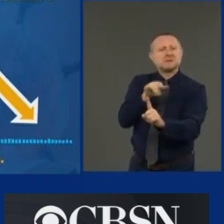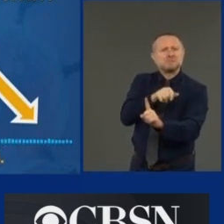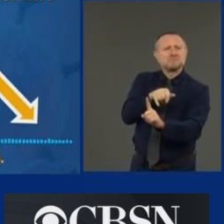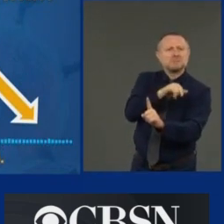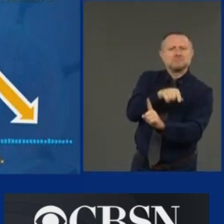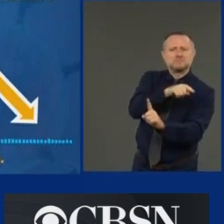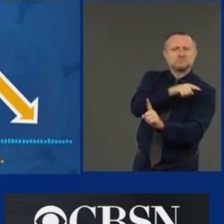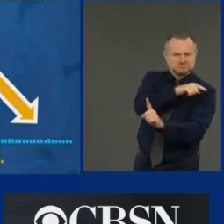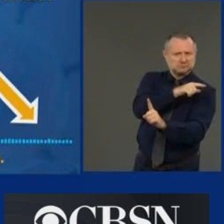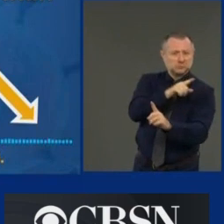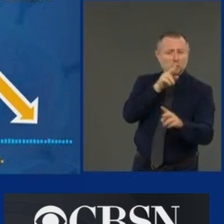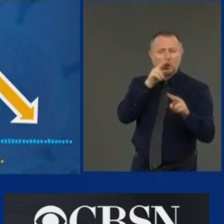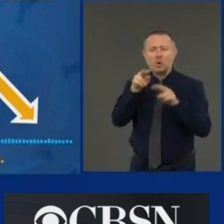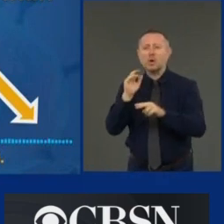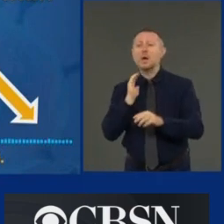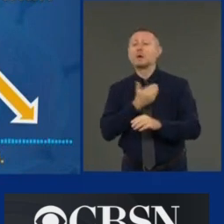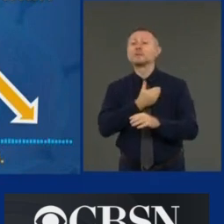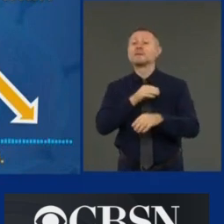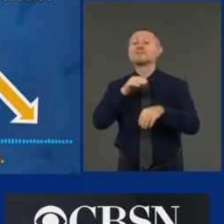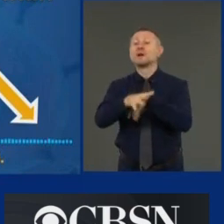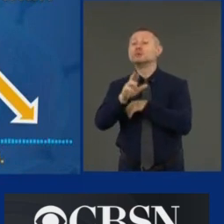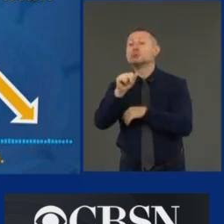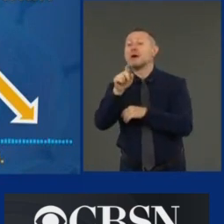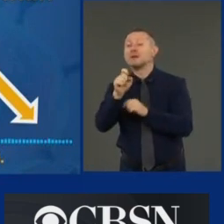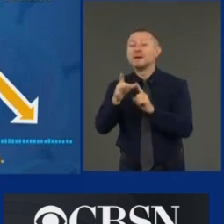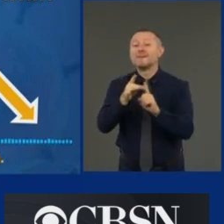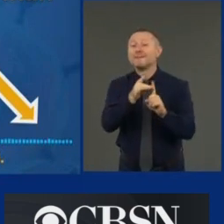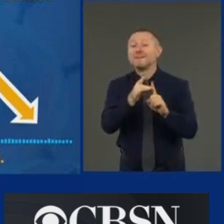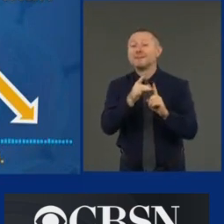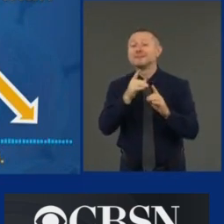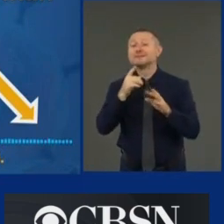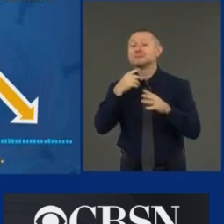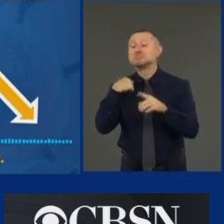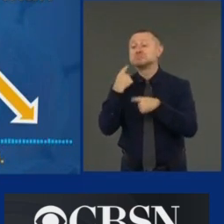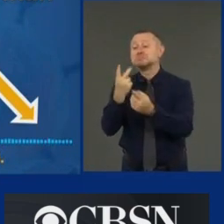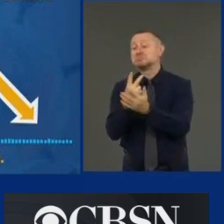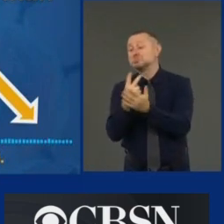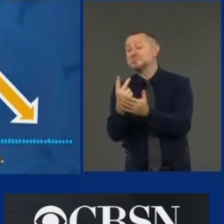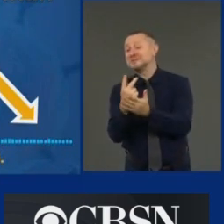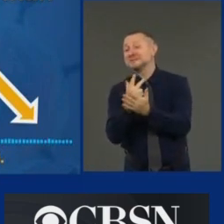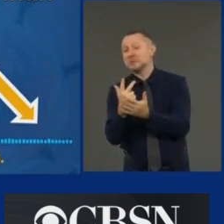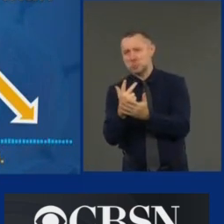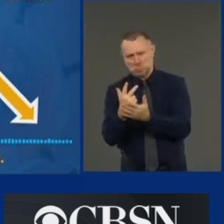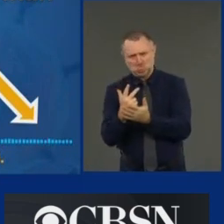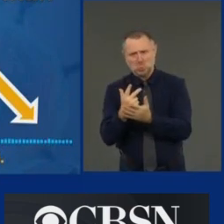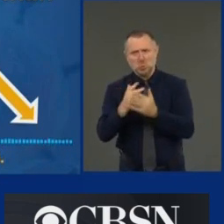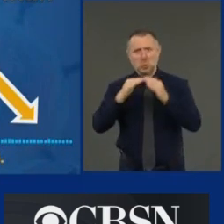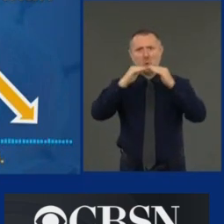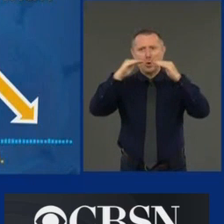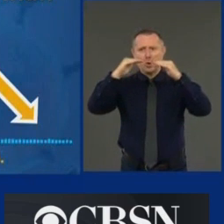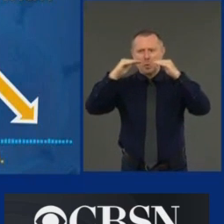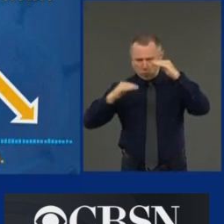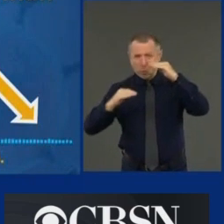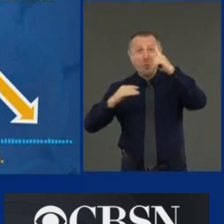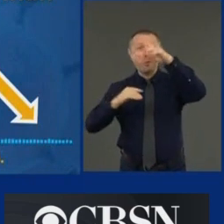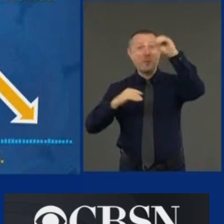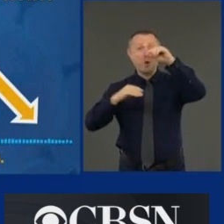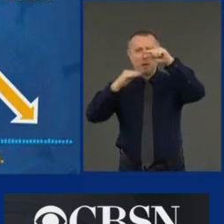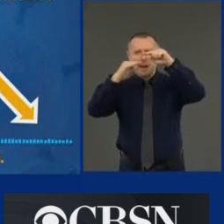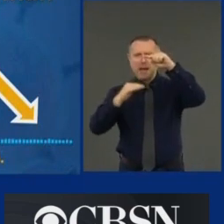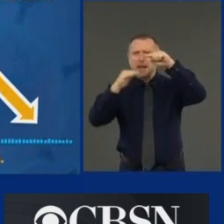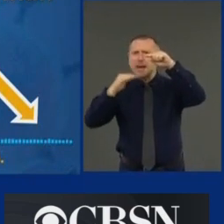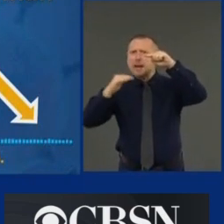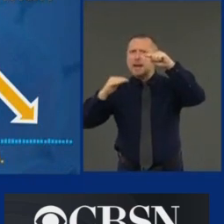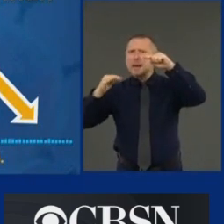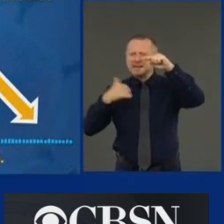our infection rate over the past couple of weeks, it has been below 1%. So it's